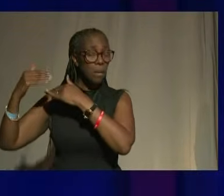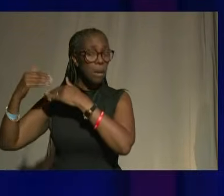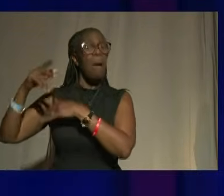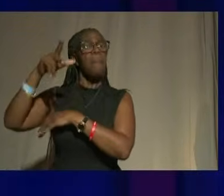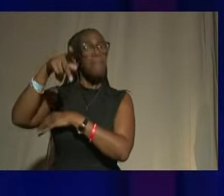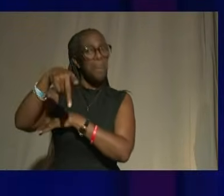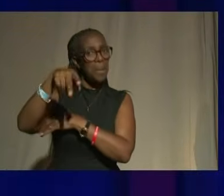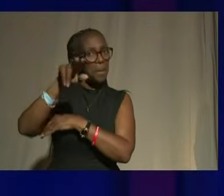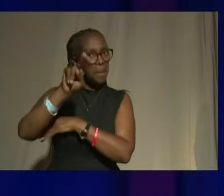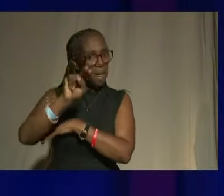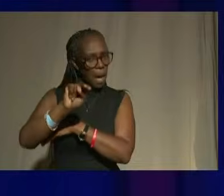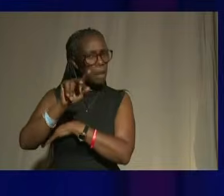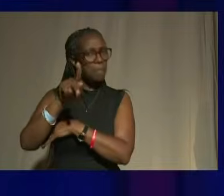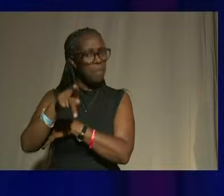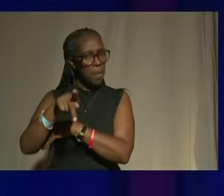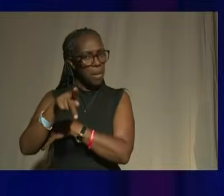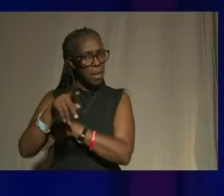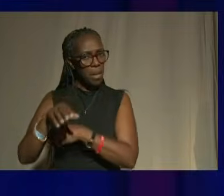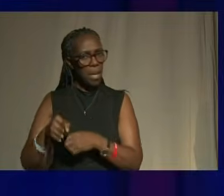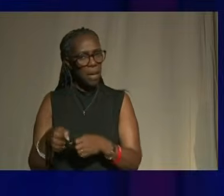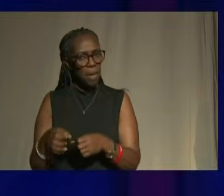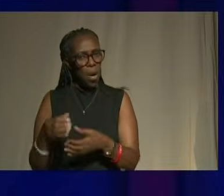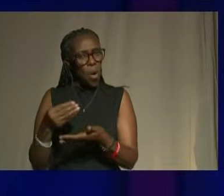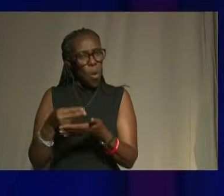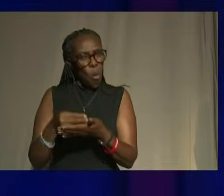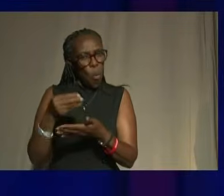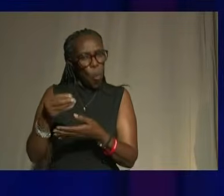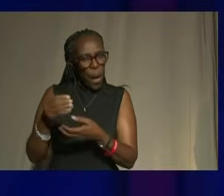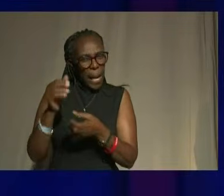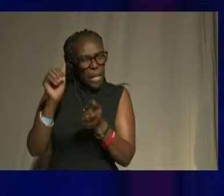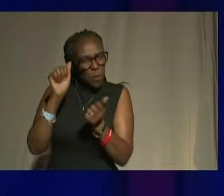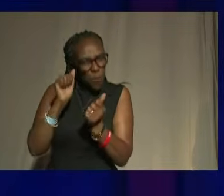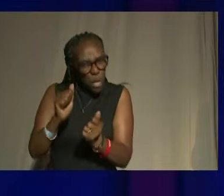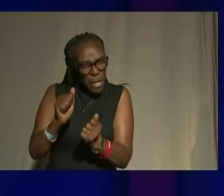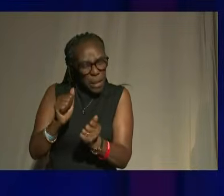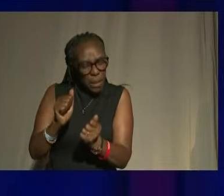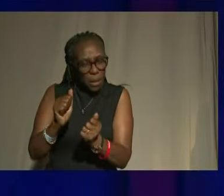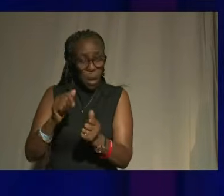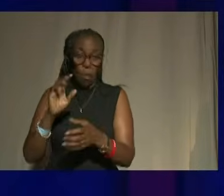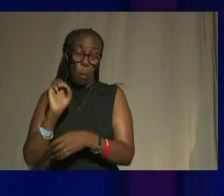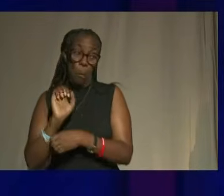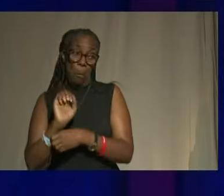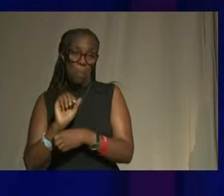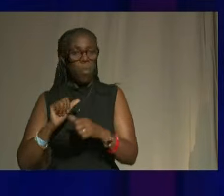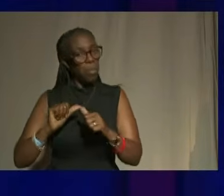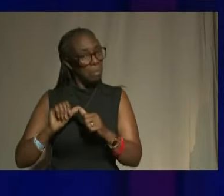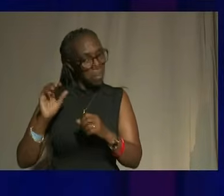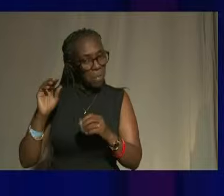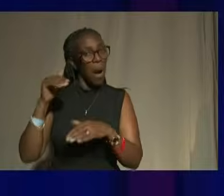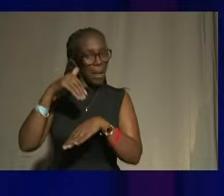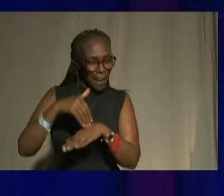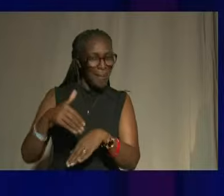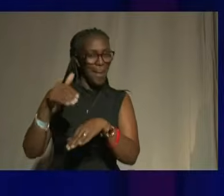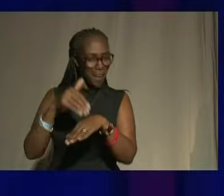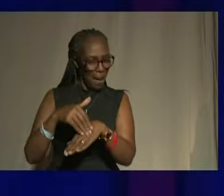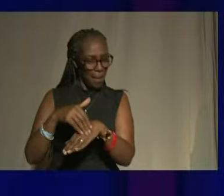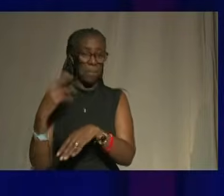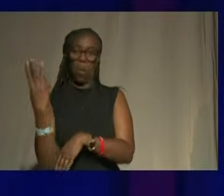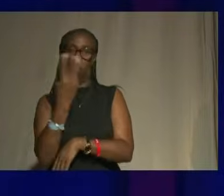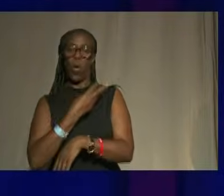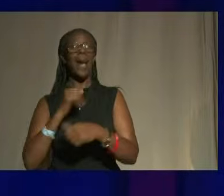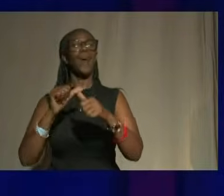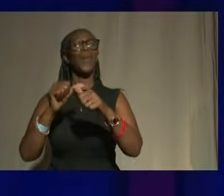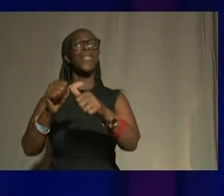after wage freeze. We are committed to continue negotiating with our